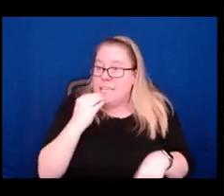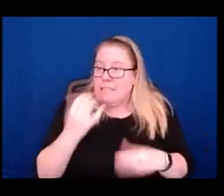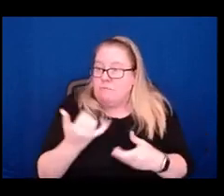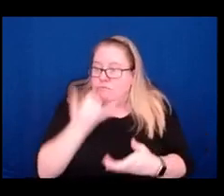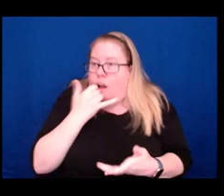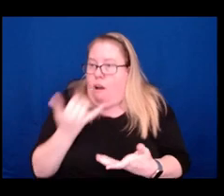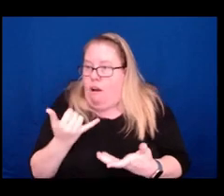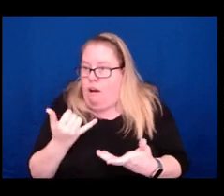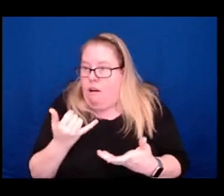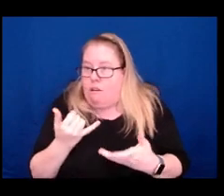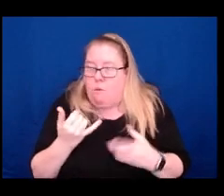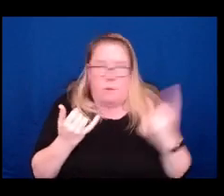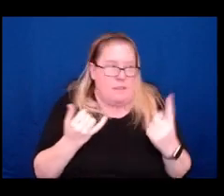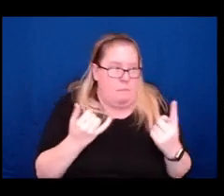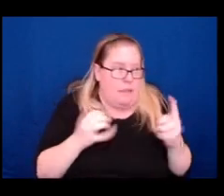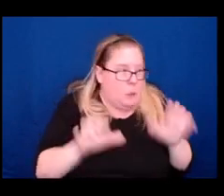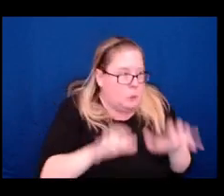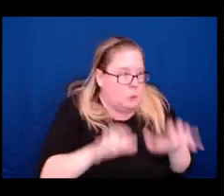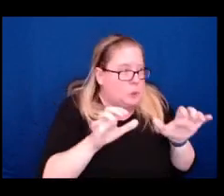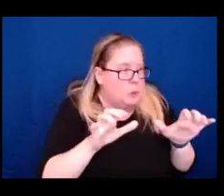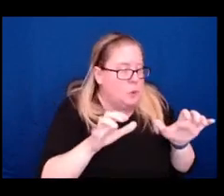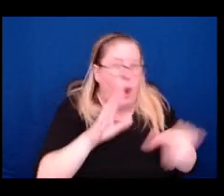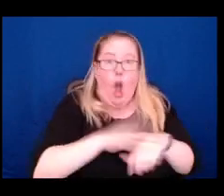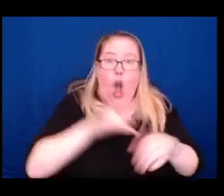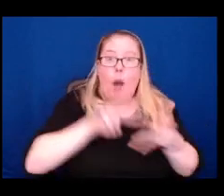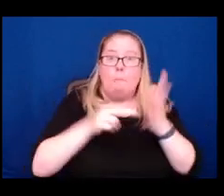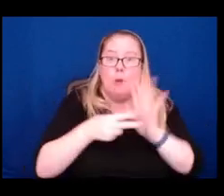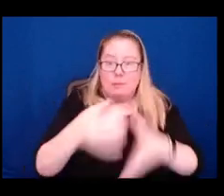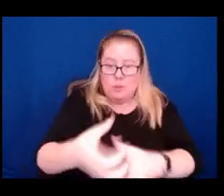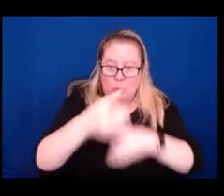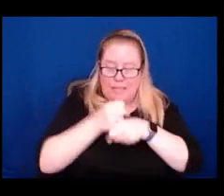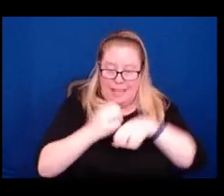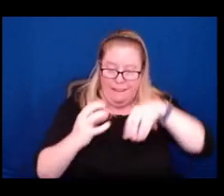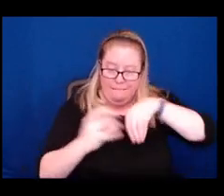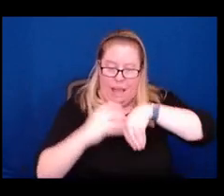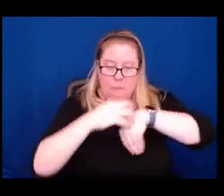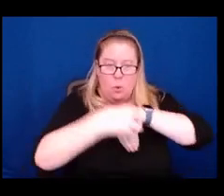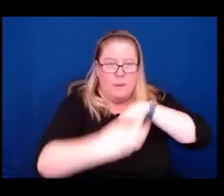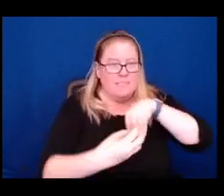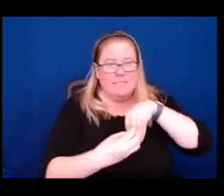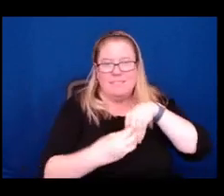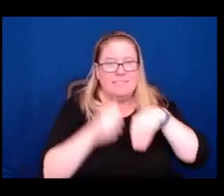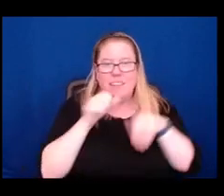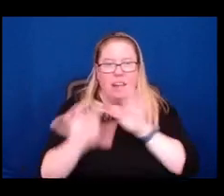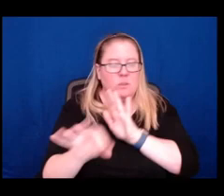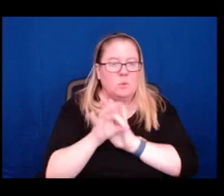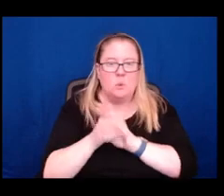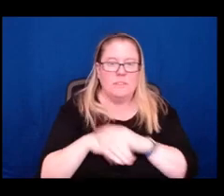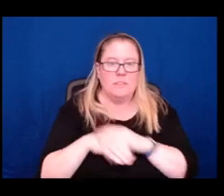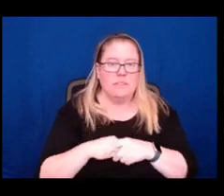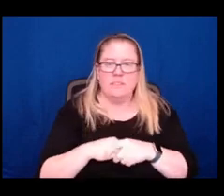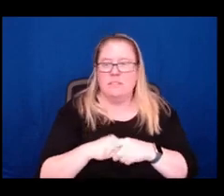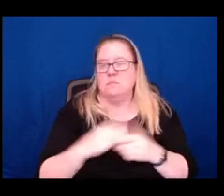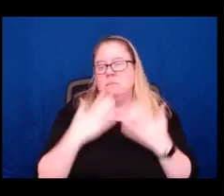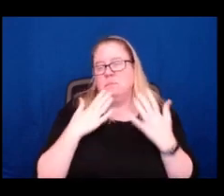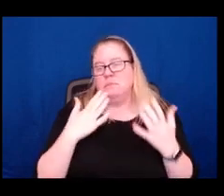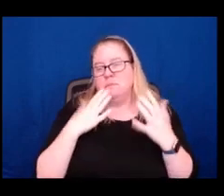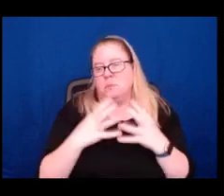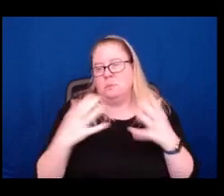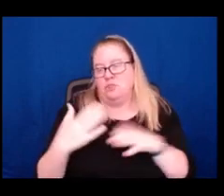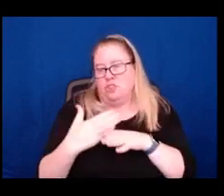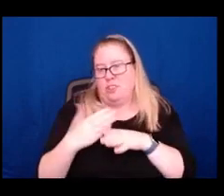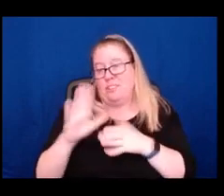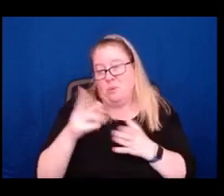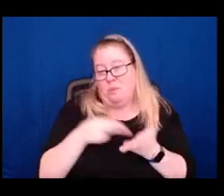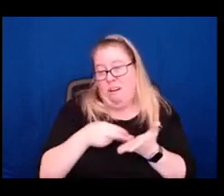do, you know, that says, you know, that you do purposely to get fibroids. It's not a choice, you know. And so thank you so